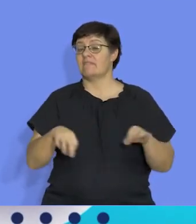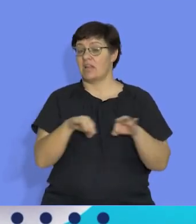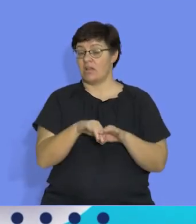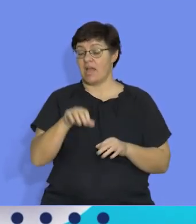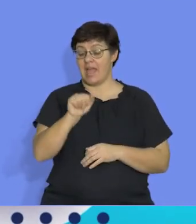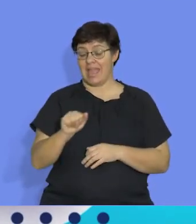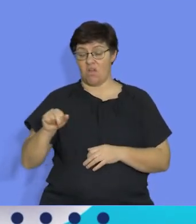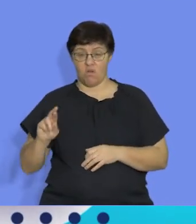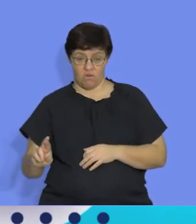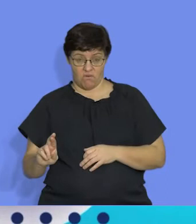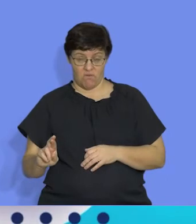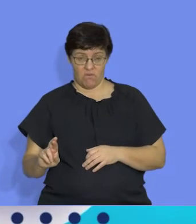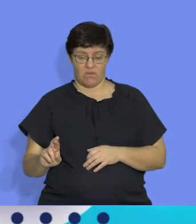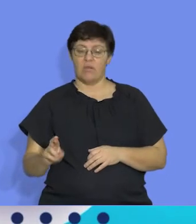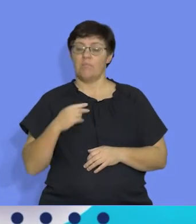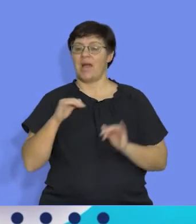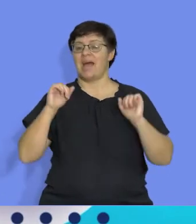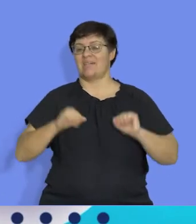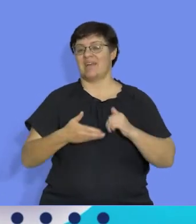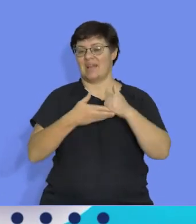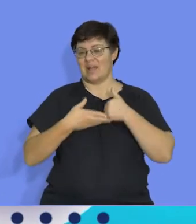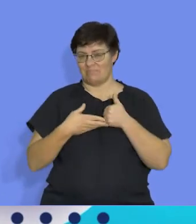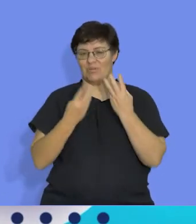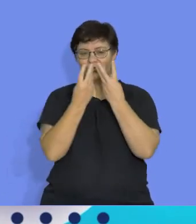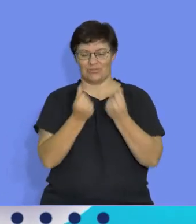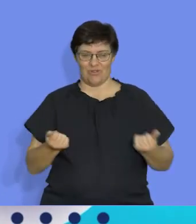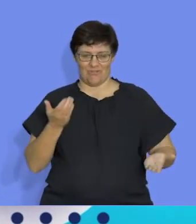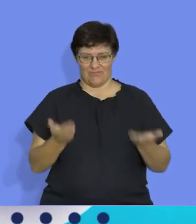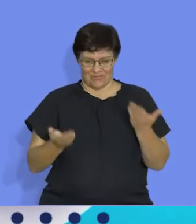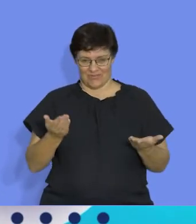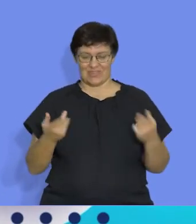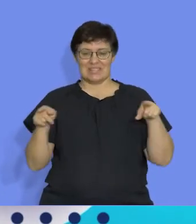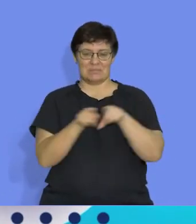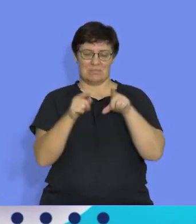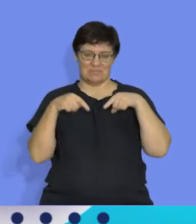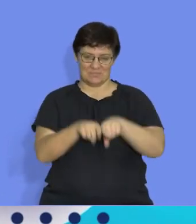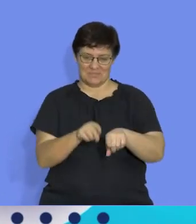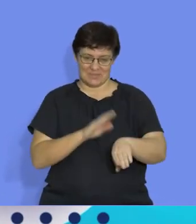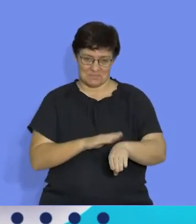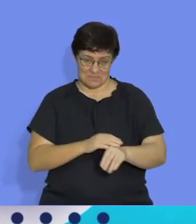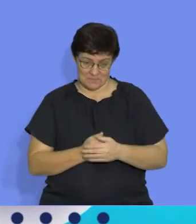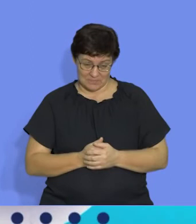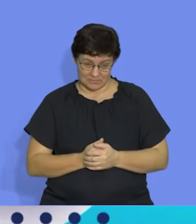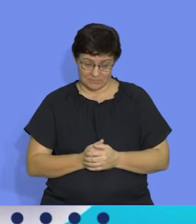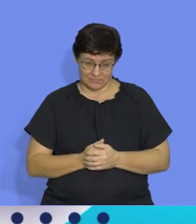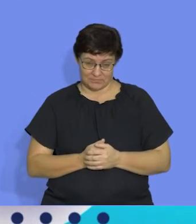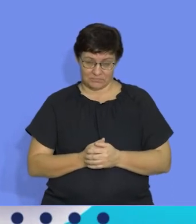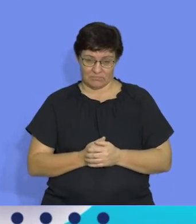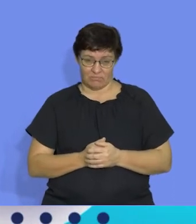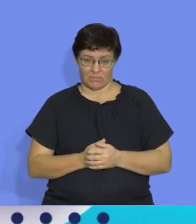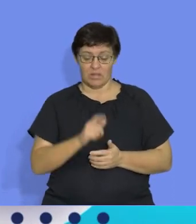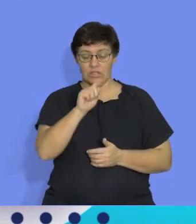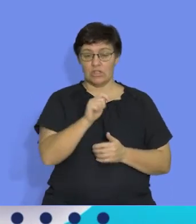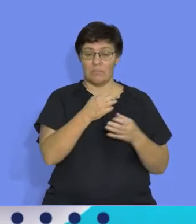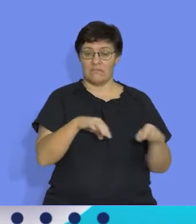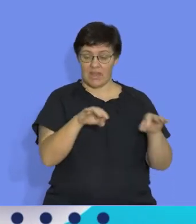terms of A and R will allow me to solve the equation simultaneously. So I'm going to write the term